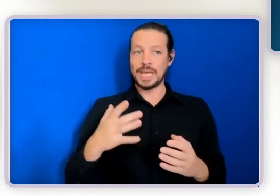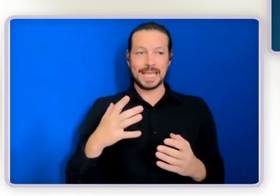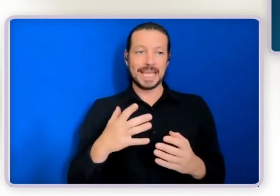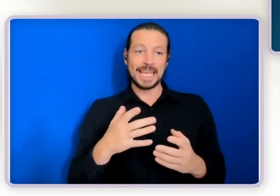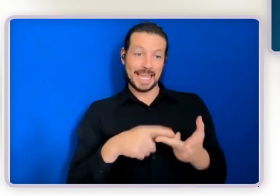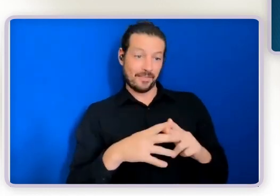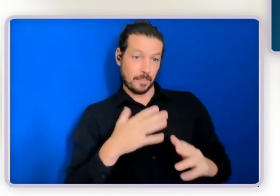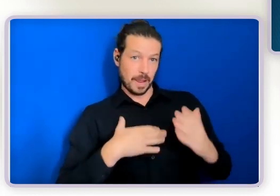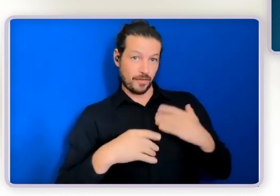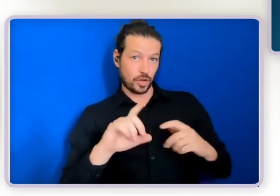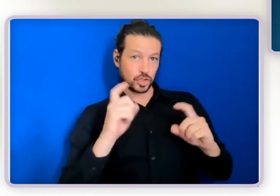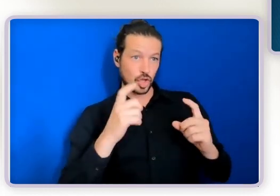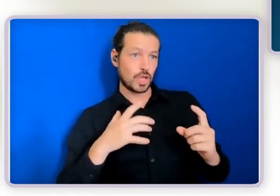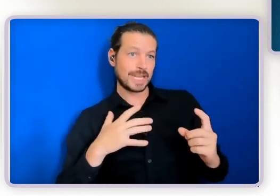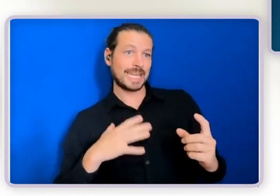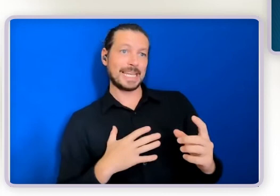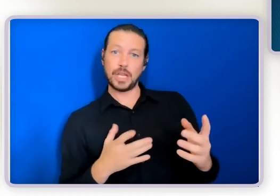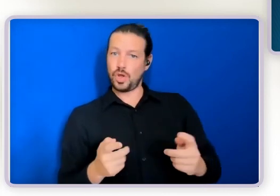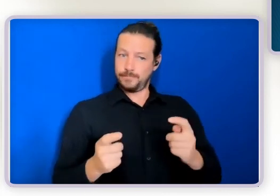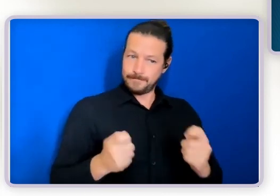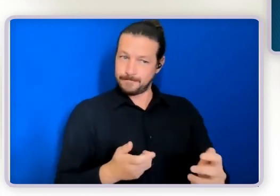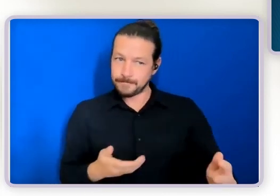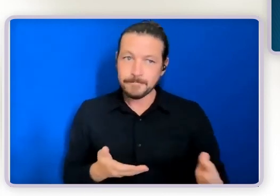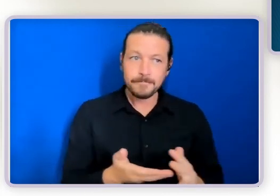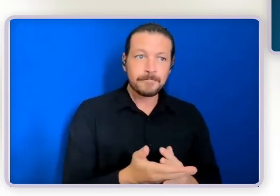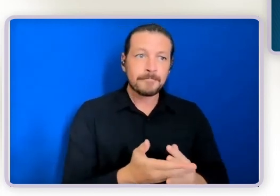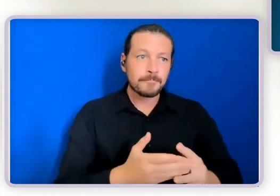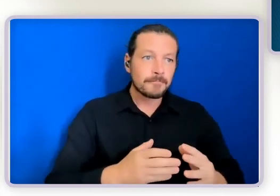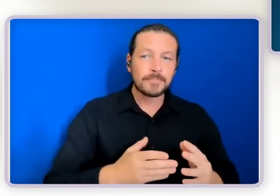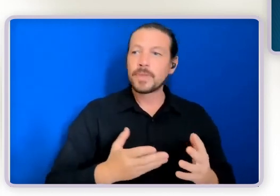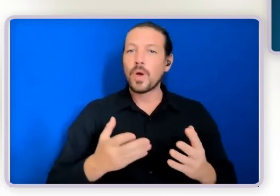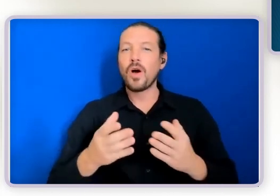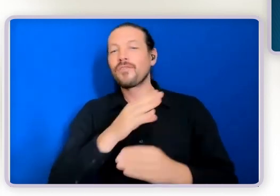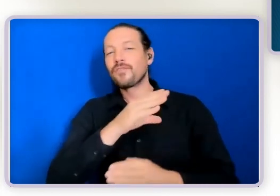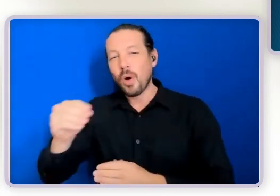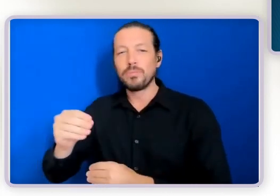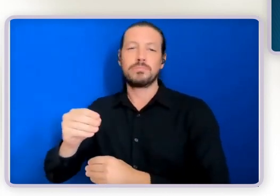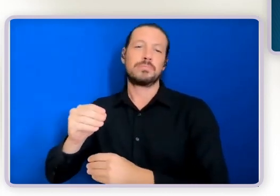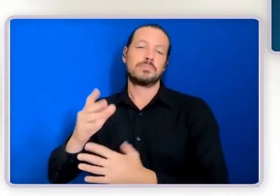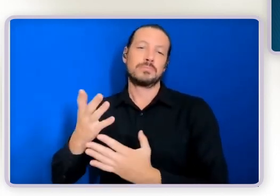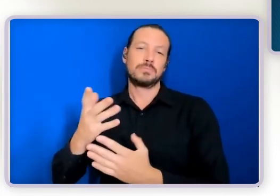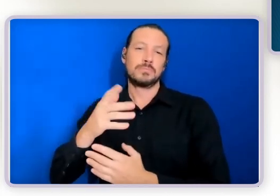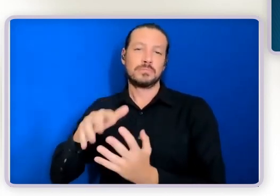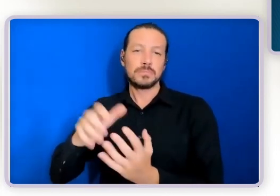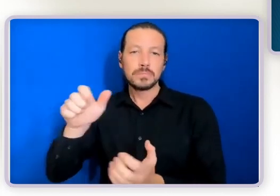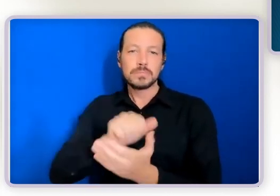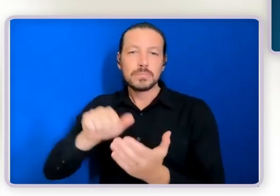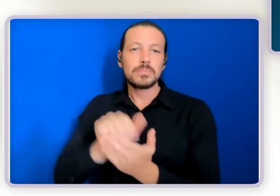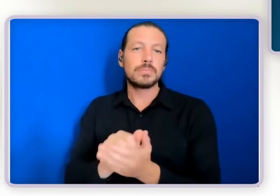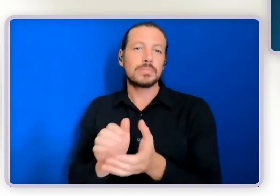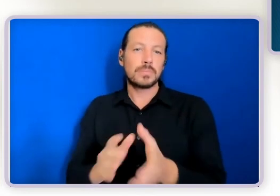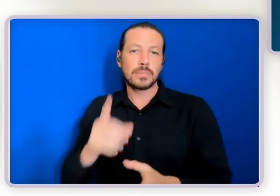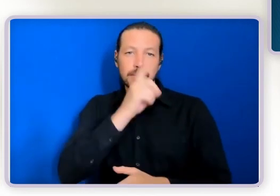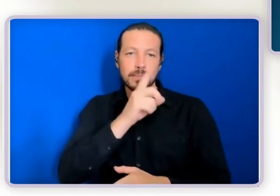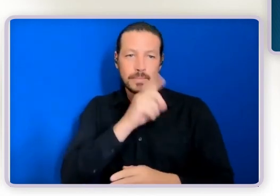concern by qualified people. And I've named a board certified behaviour analyst there. And just like